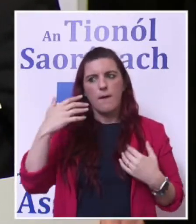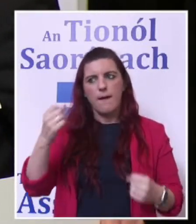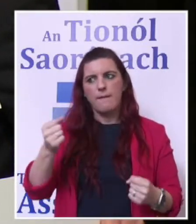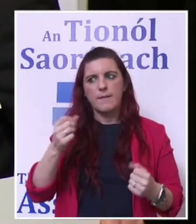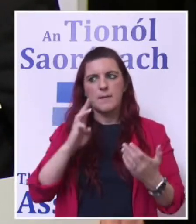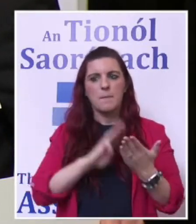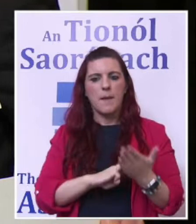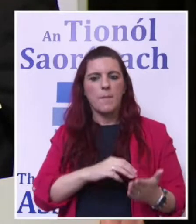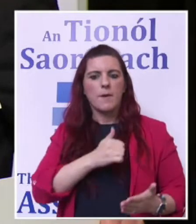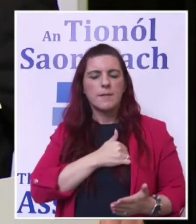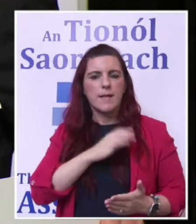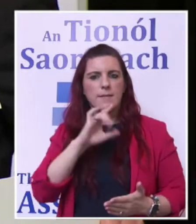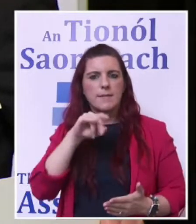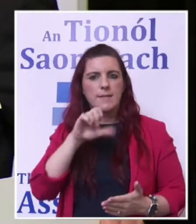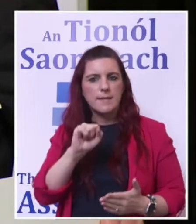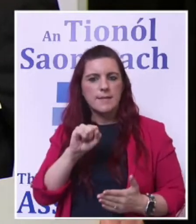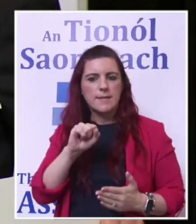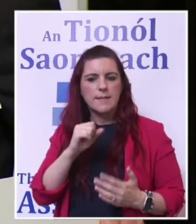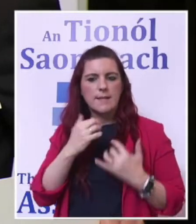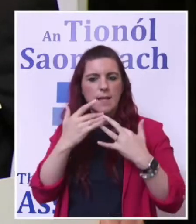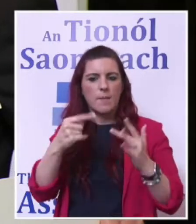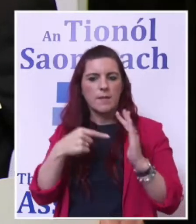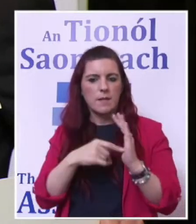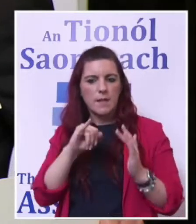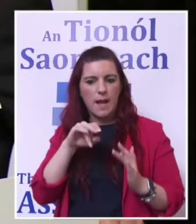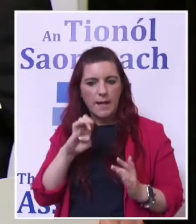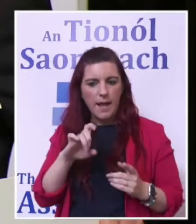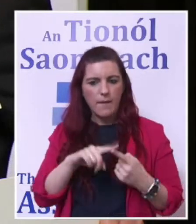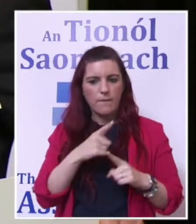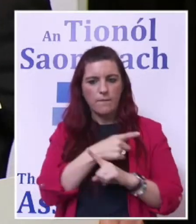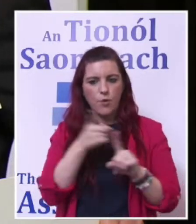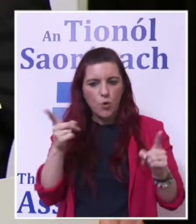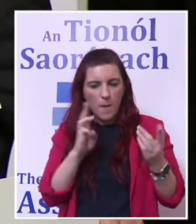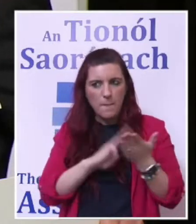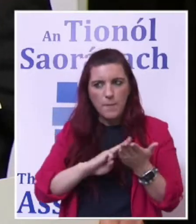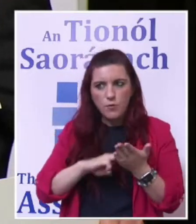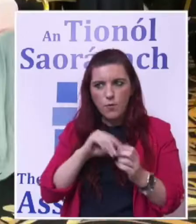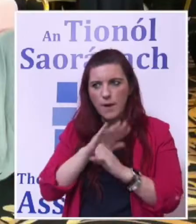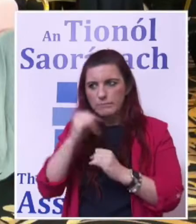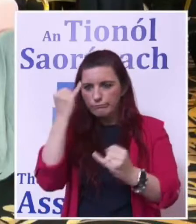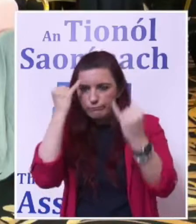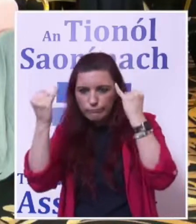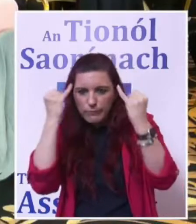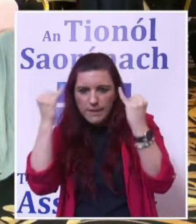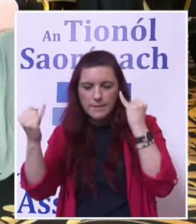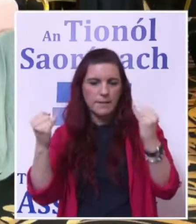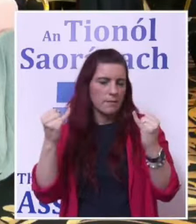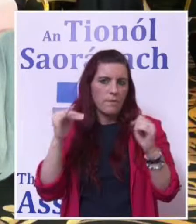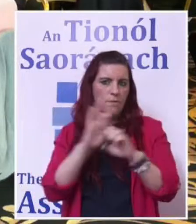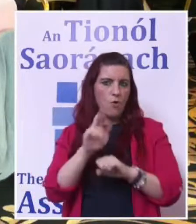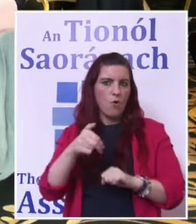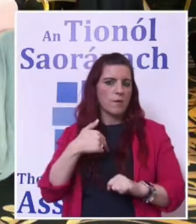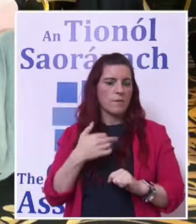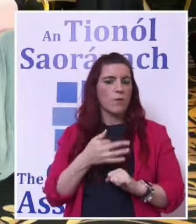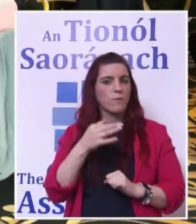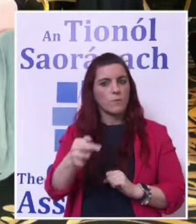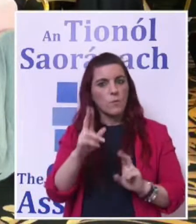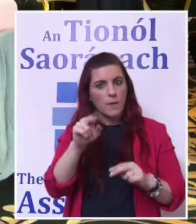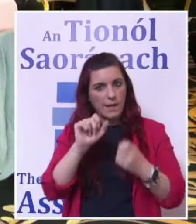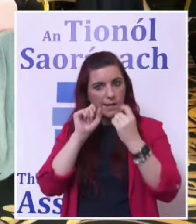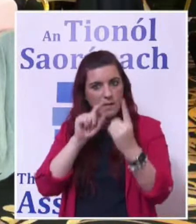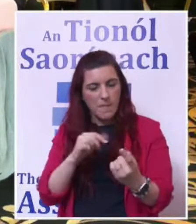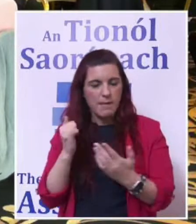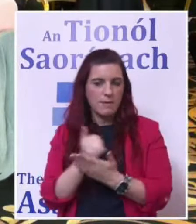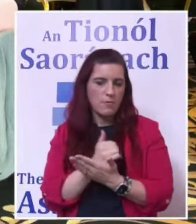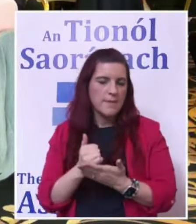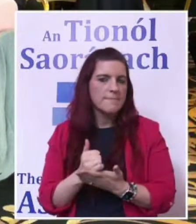at citizensassembly.ie, and again, for your membership, for any ideas you might have for us for the future, please do engage